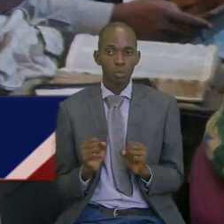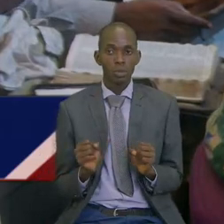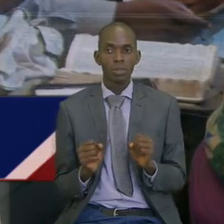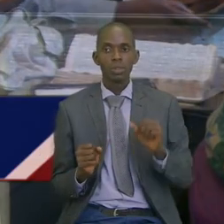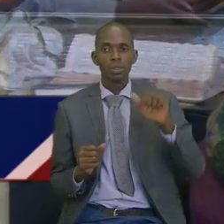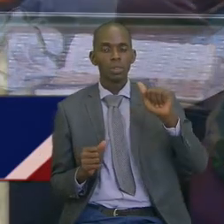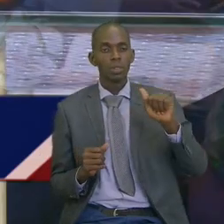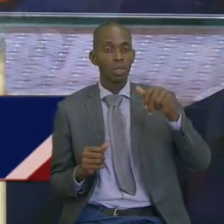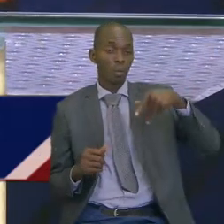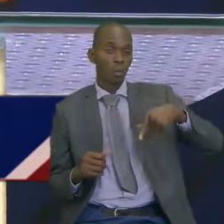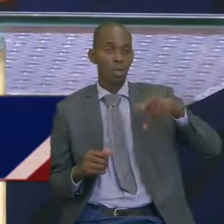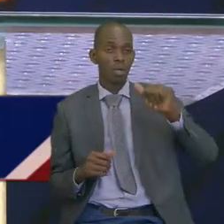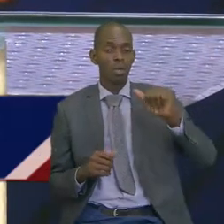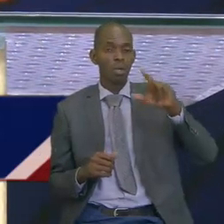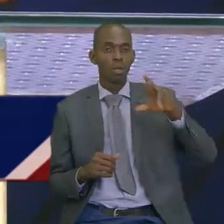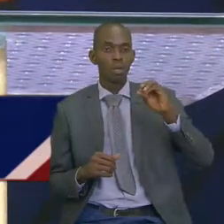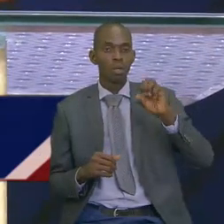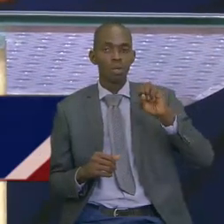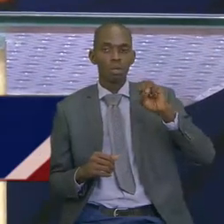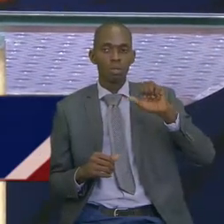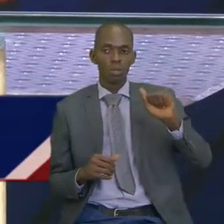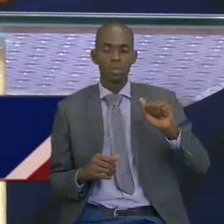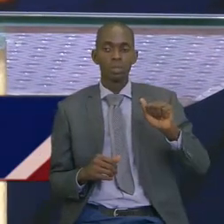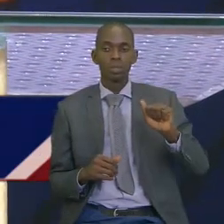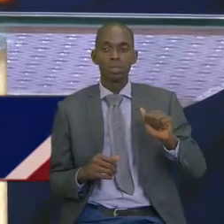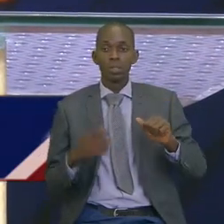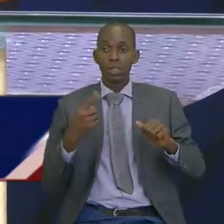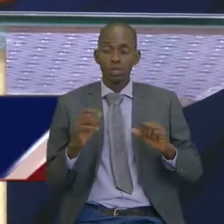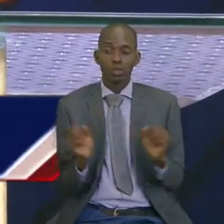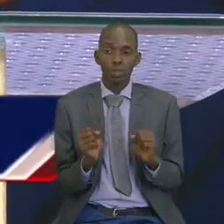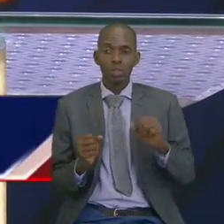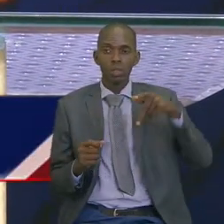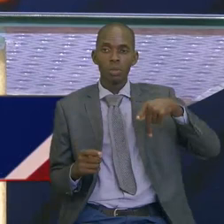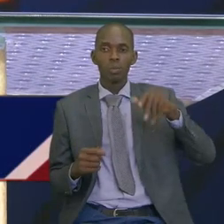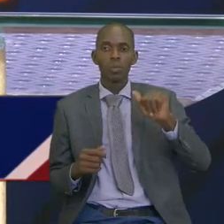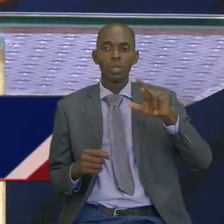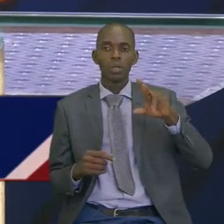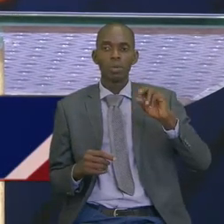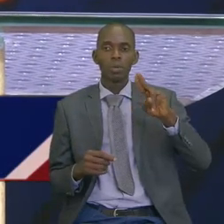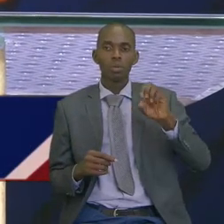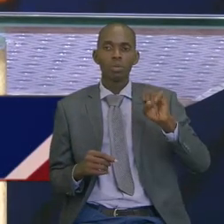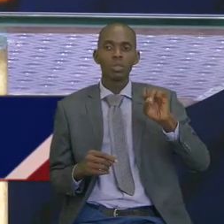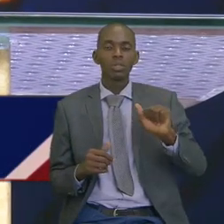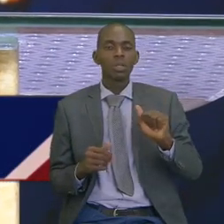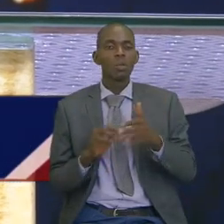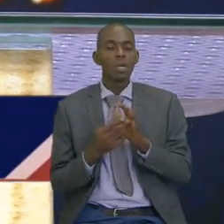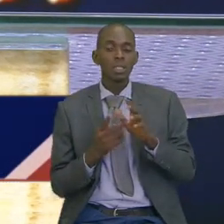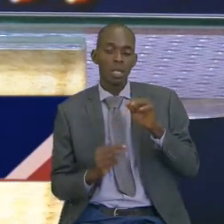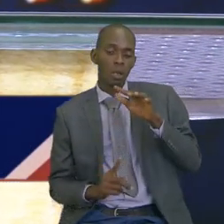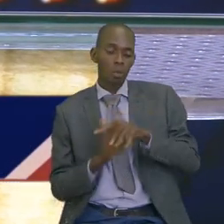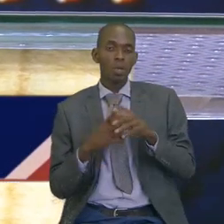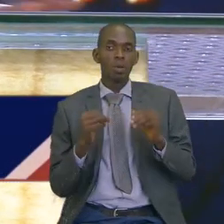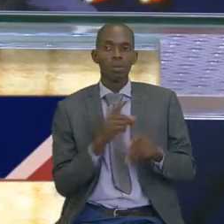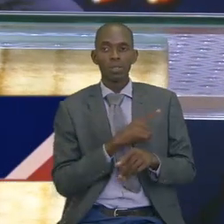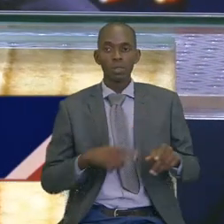the sudden appearance of the Son of God, the sudden appearance of our Lord and Savior, the sudden appearance